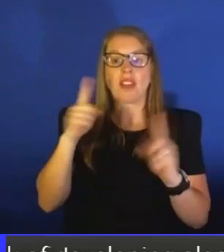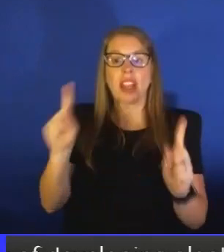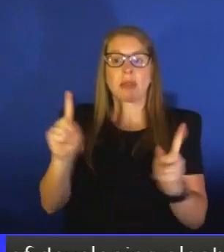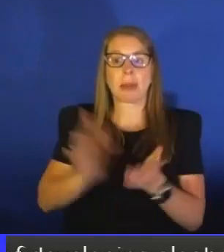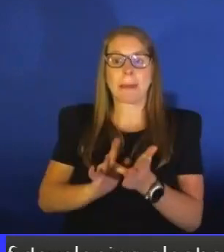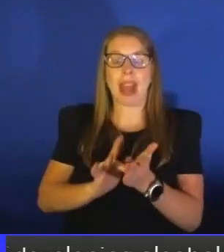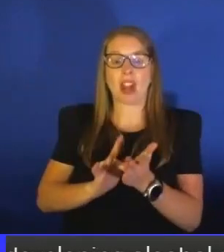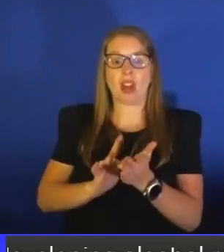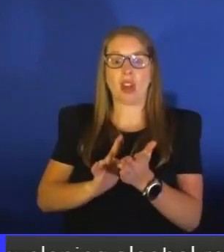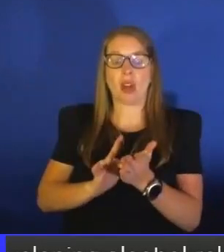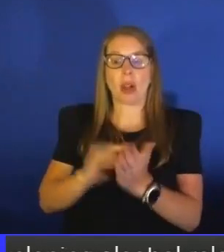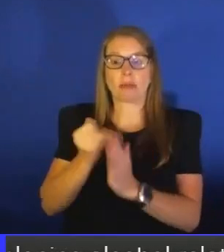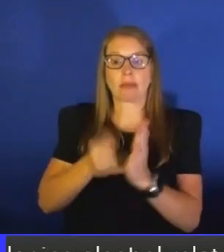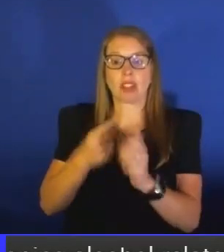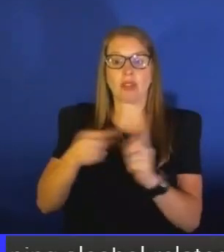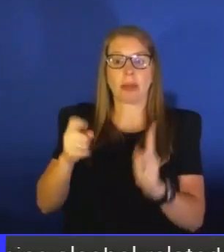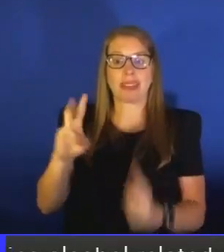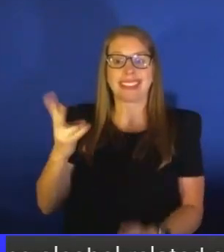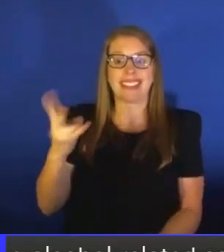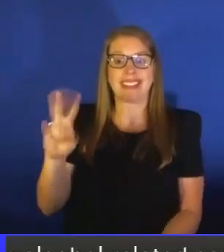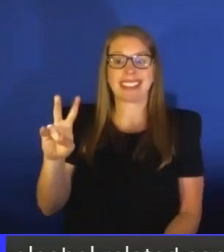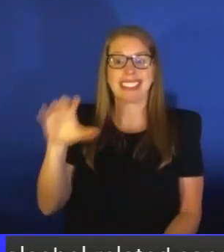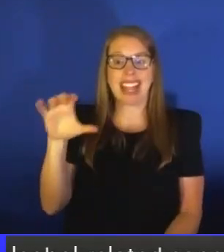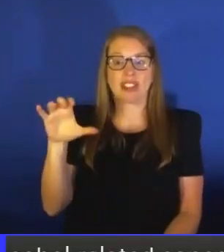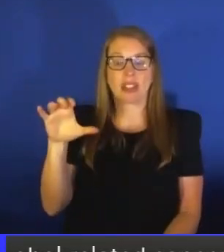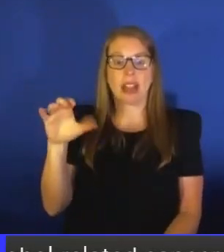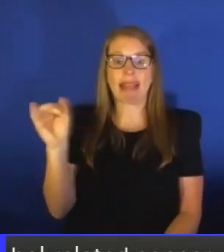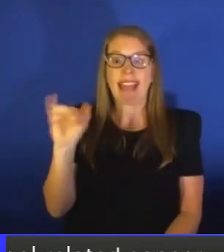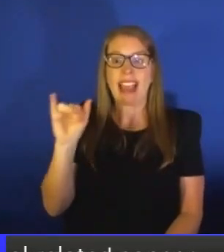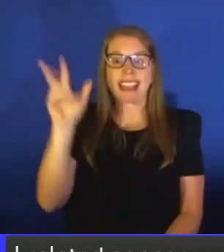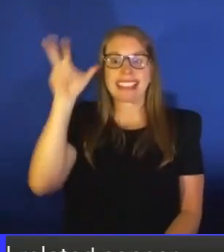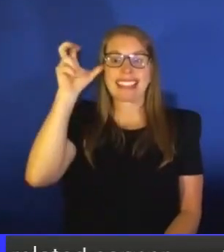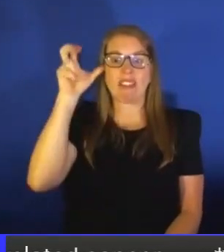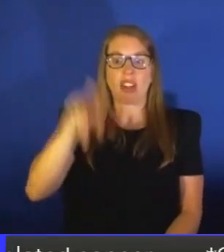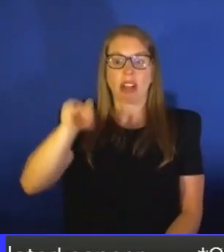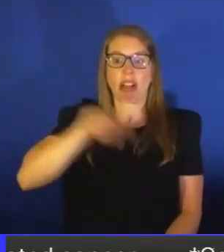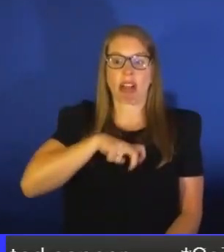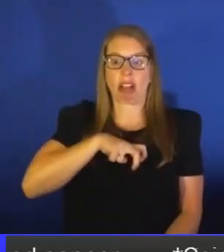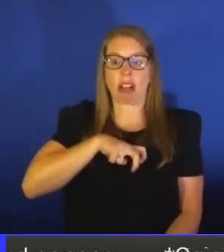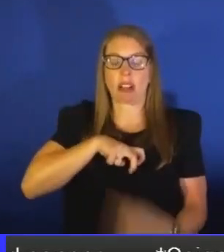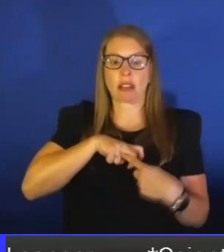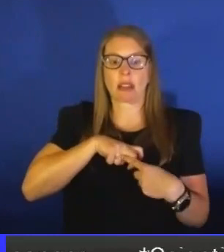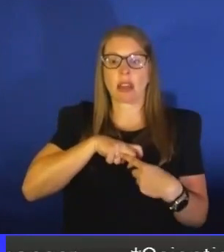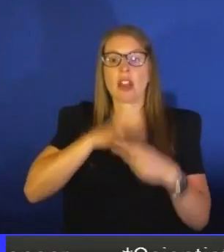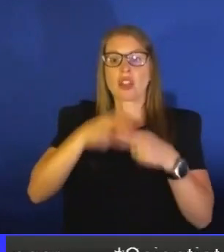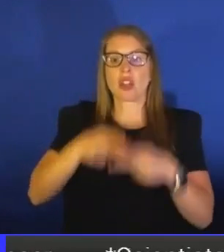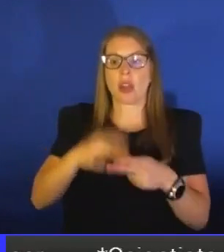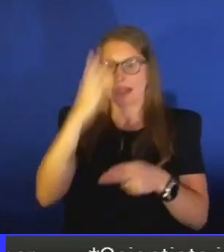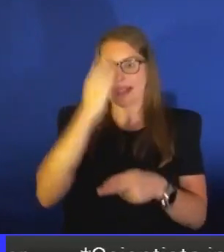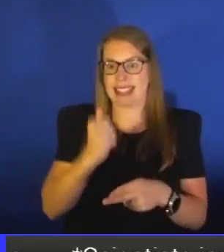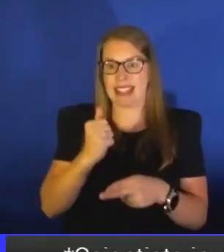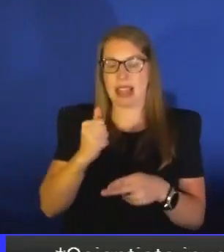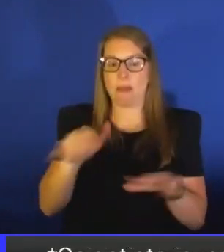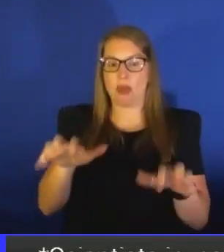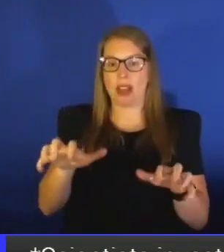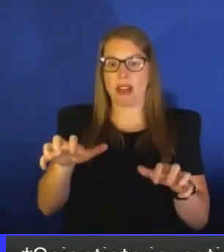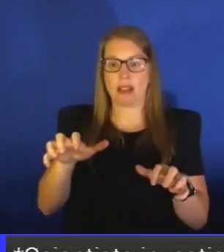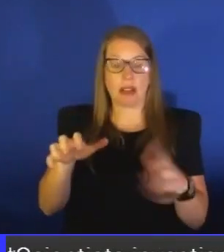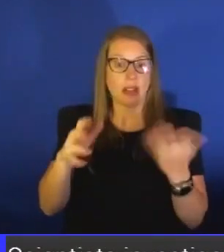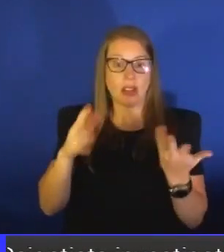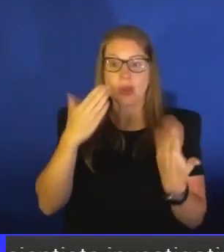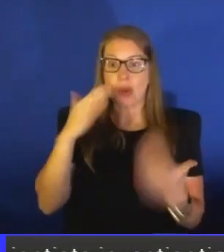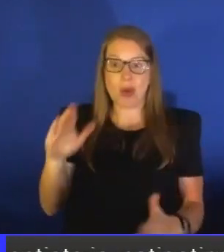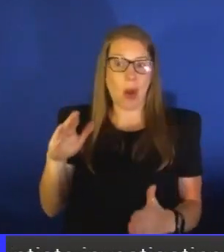from the 1700s, and that's exactly, it's like a devil sitting on the chest, and that is sleep paralysis, but we do not know the physiology or the mechanism of it.